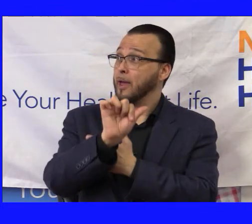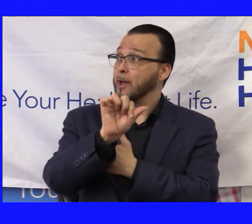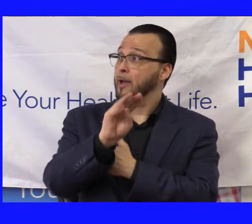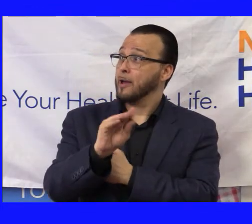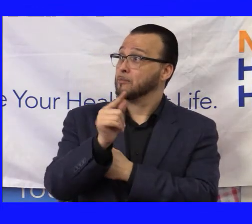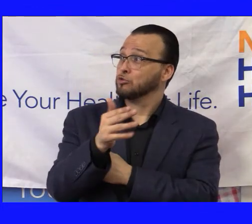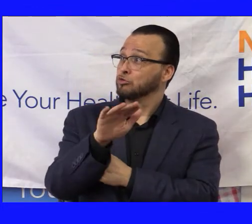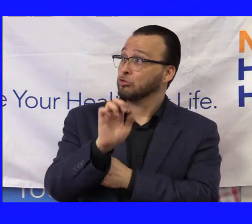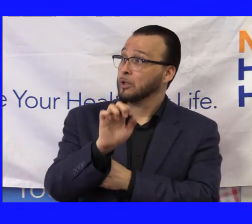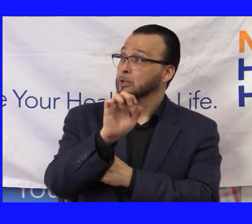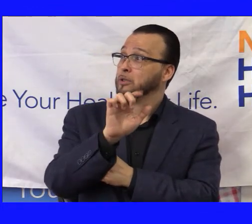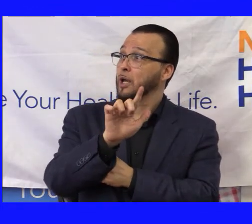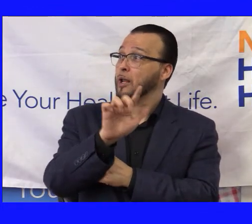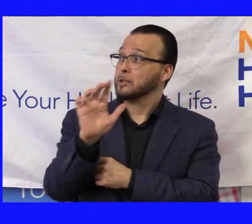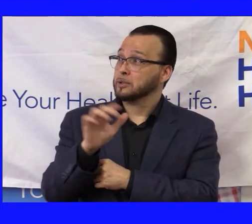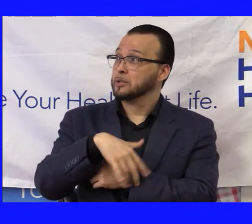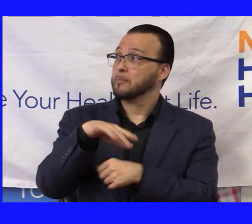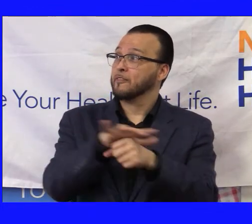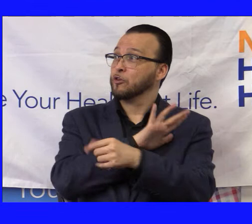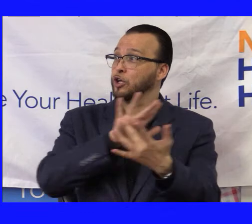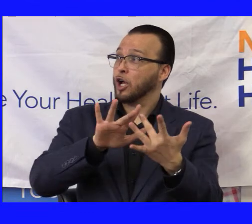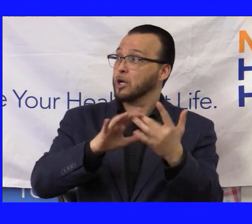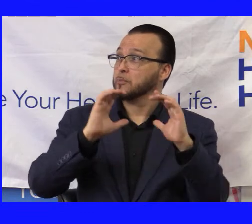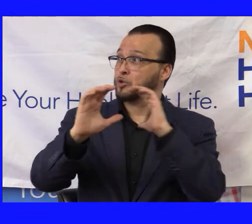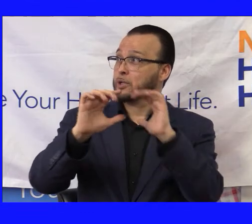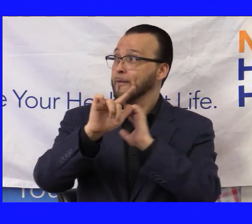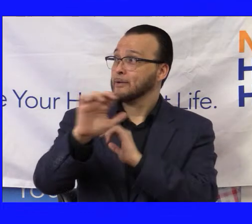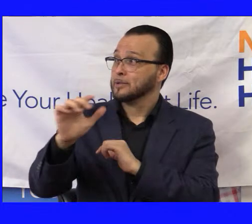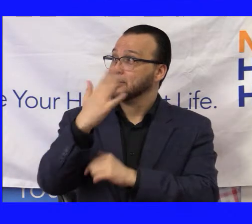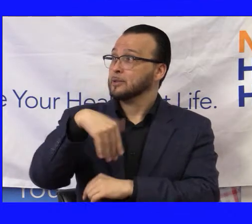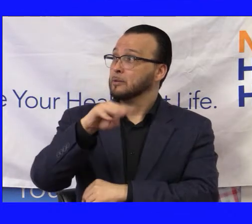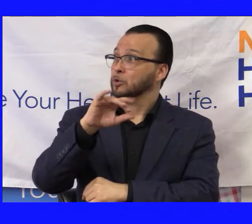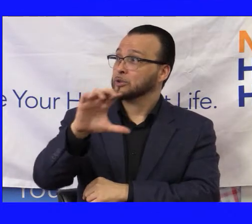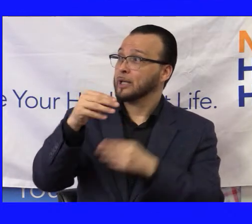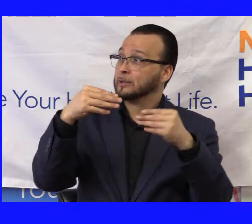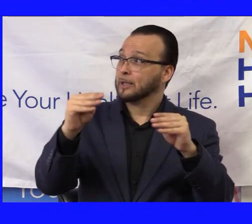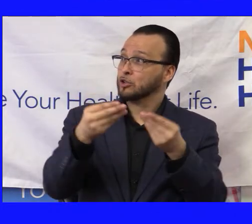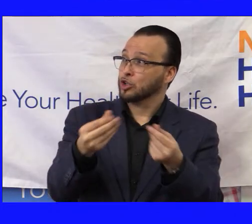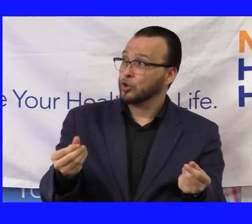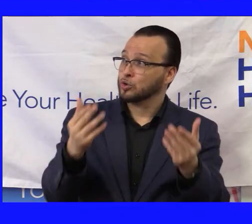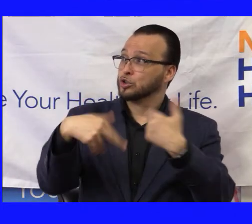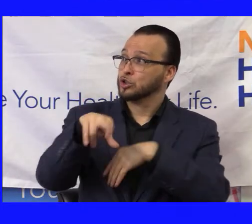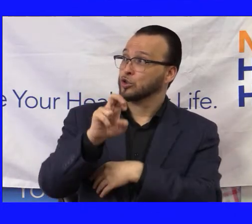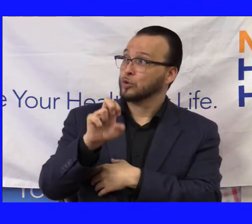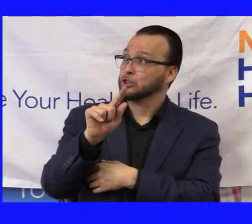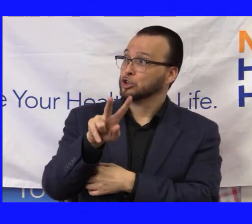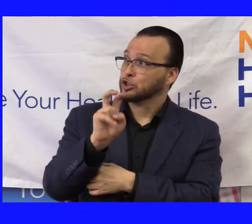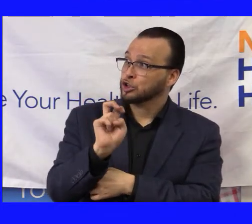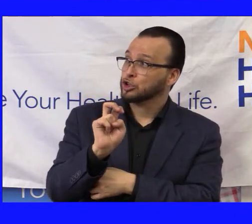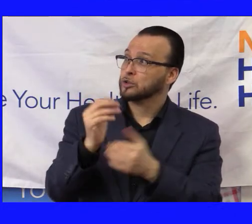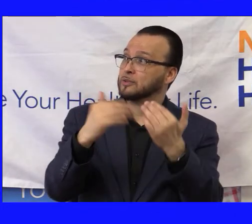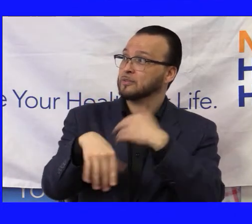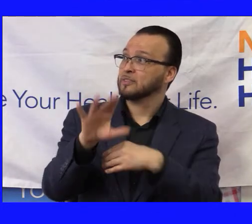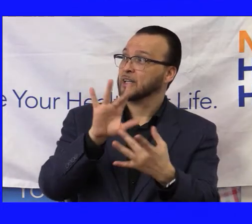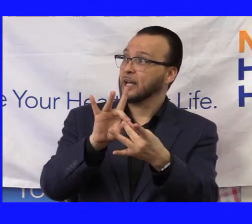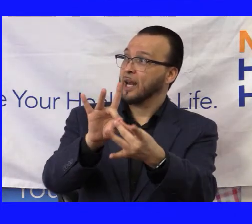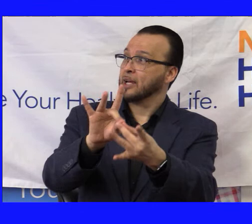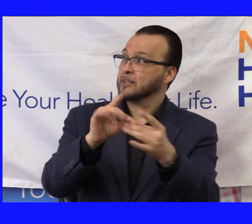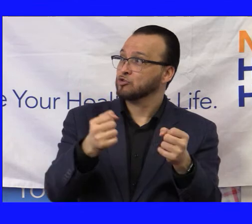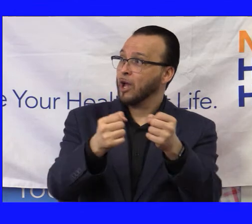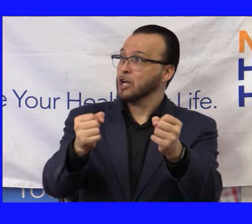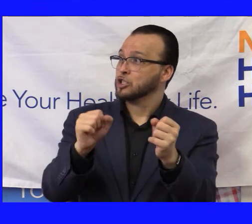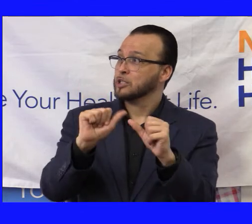Full Contact Communications LLC, Mosaic Sales Solutions, Reserve, Connective Strategies